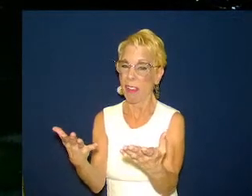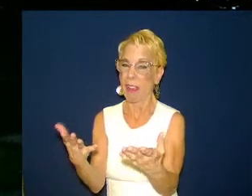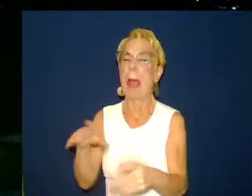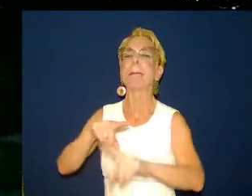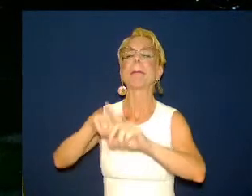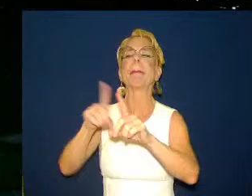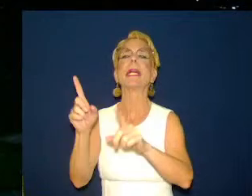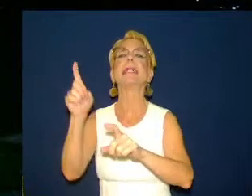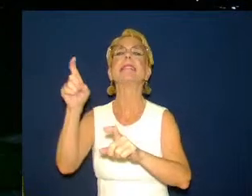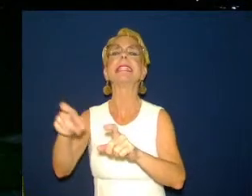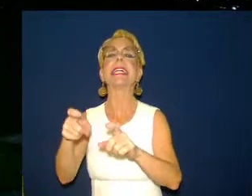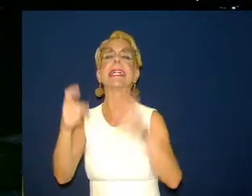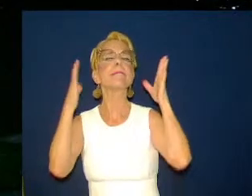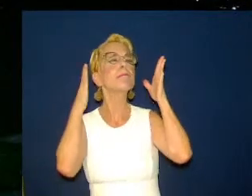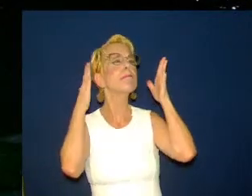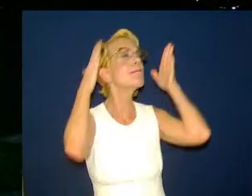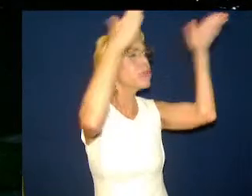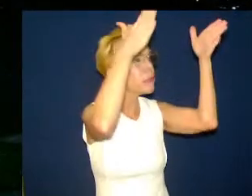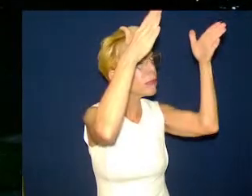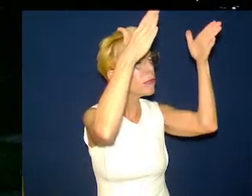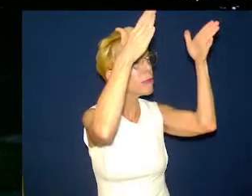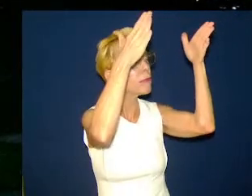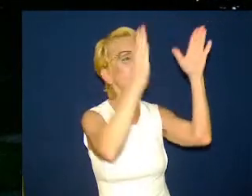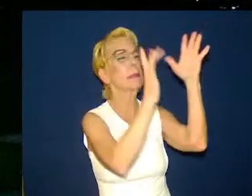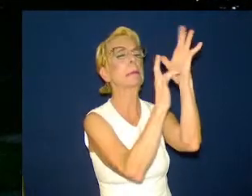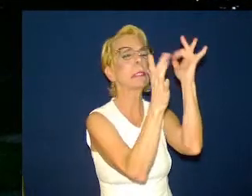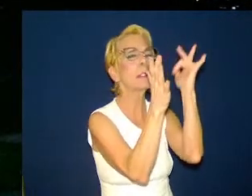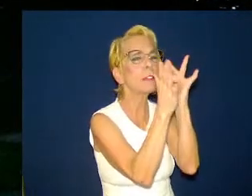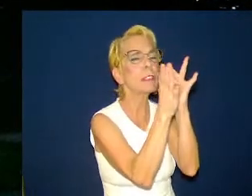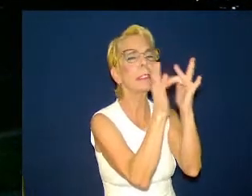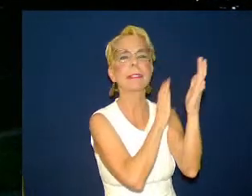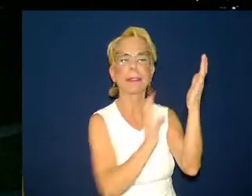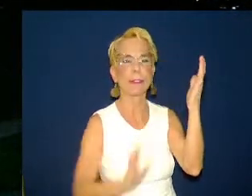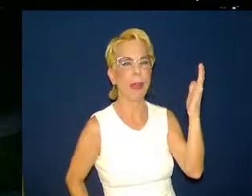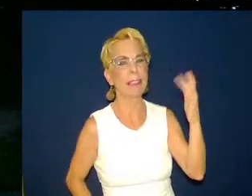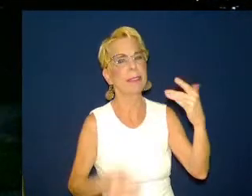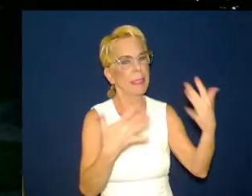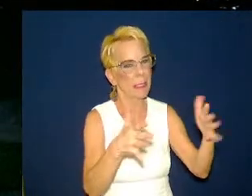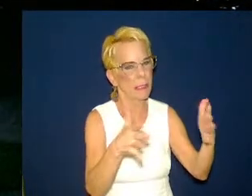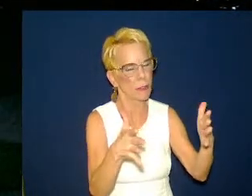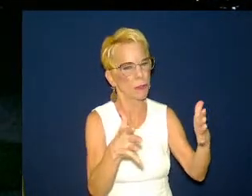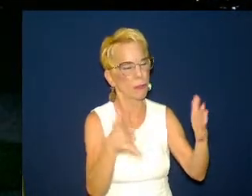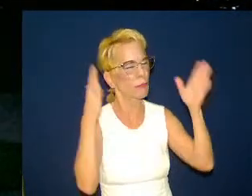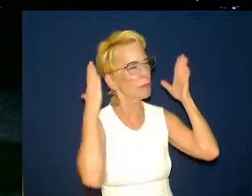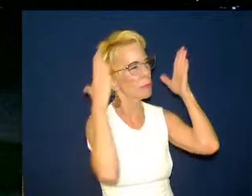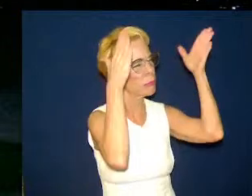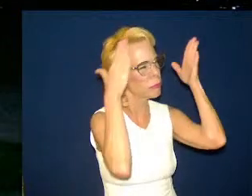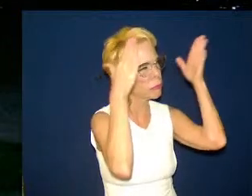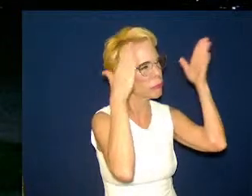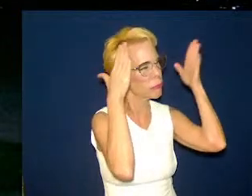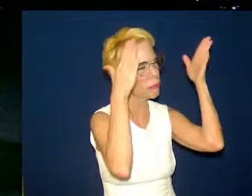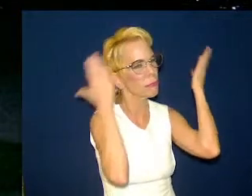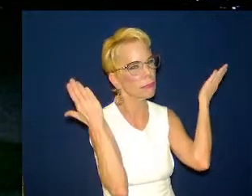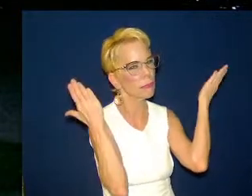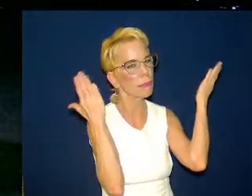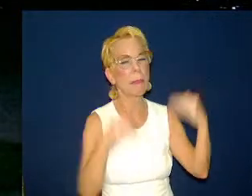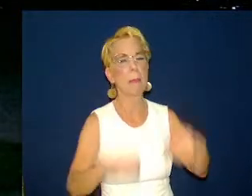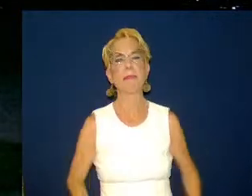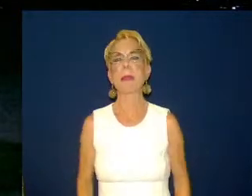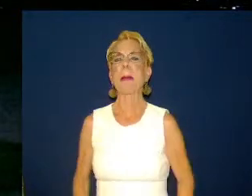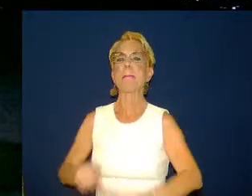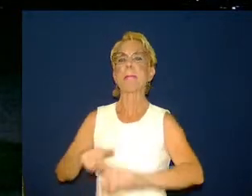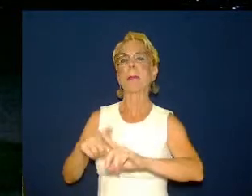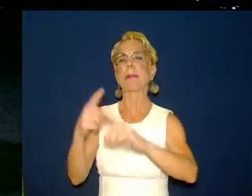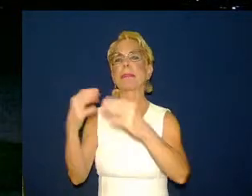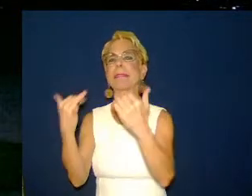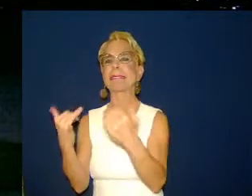all the duties of your ministry." So I just want to share that. We are living in a time that